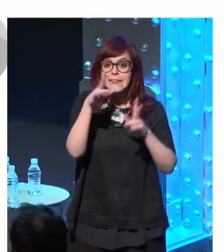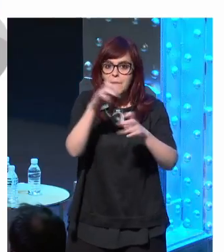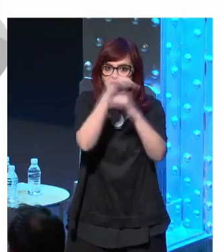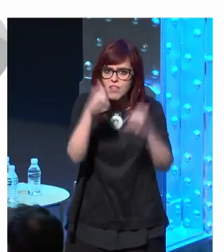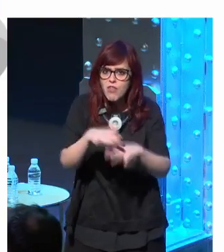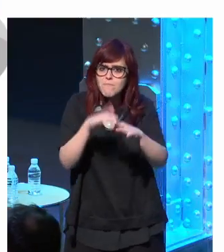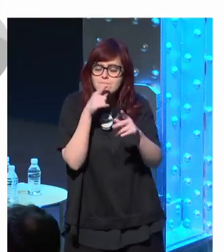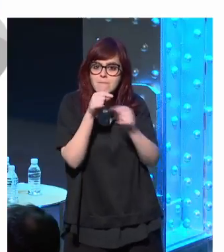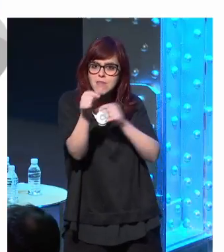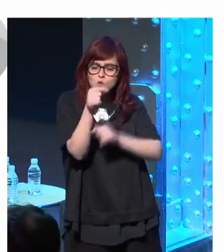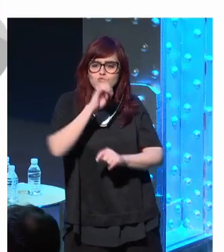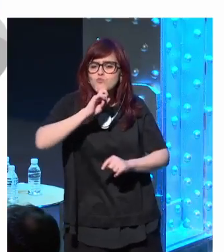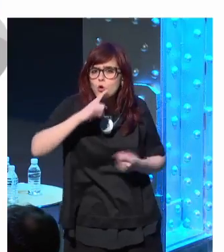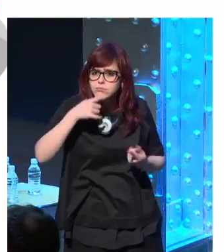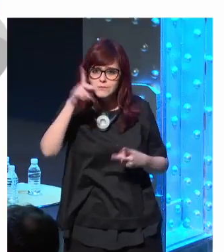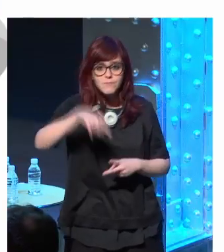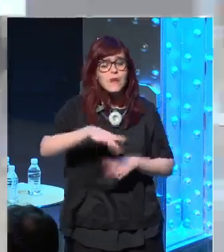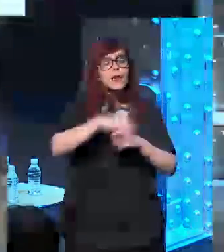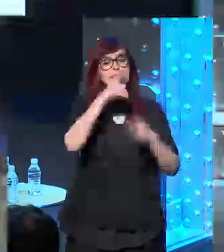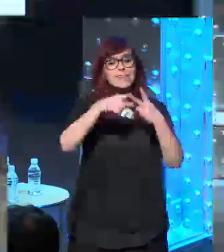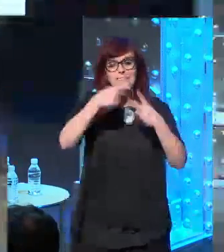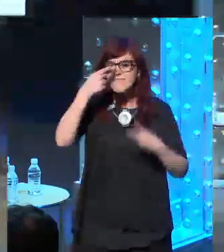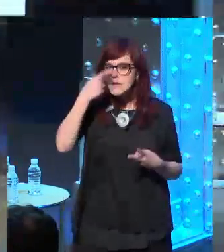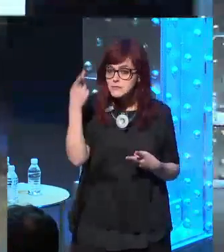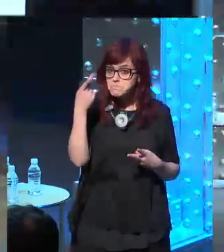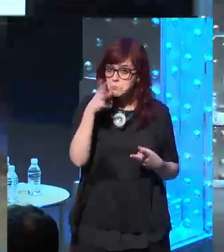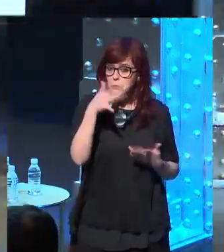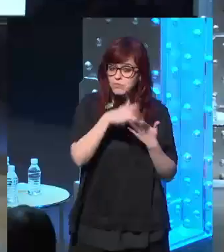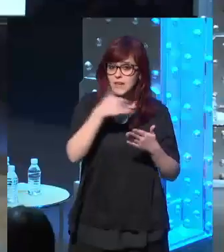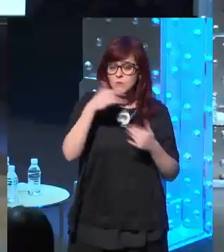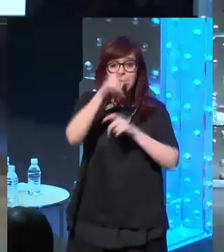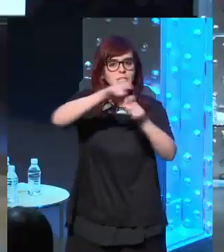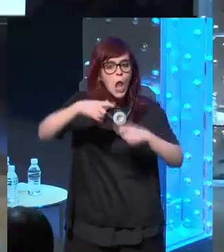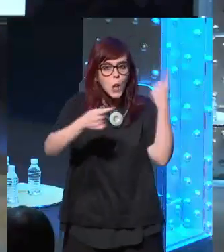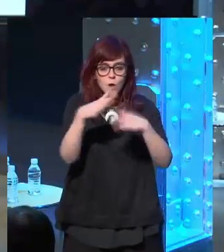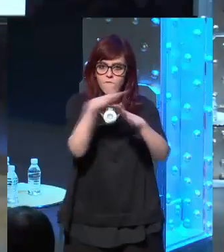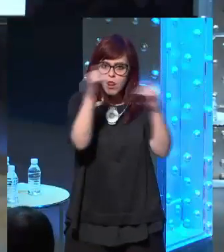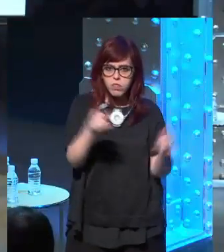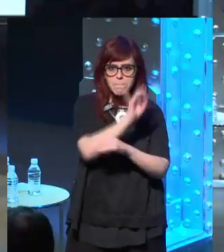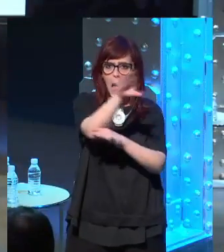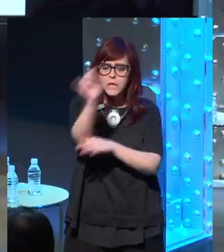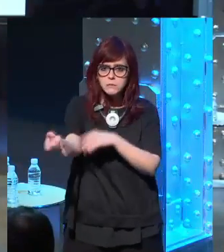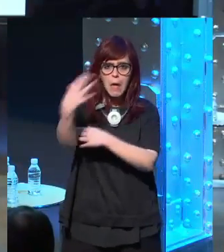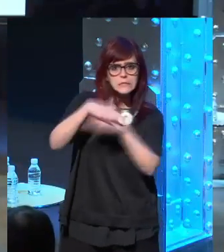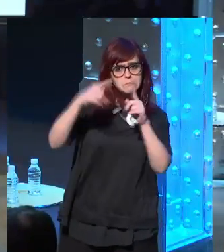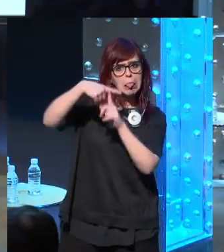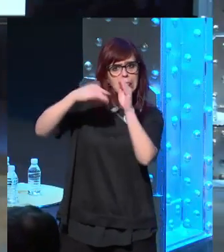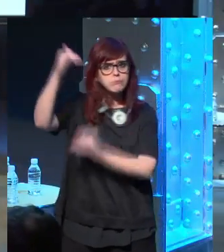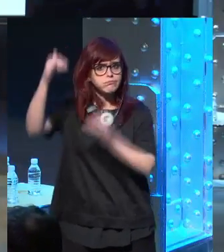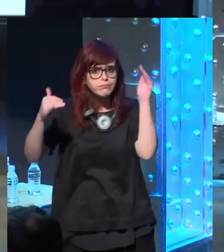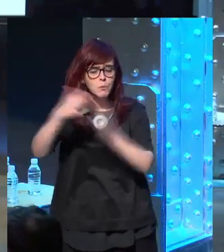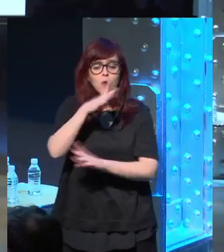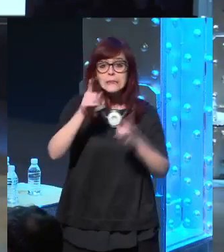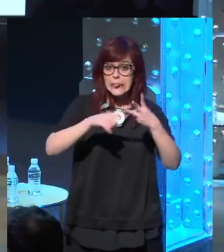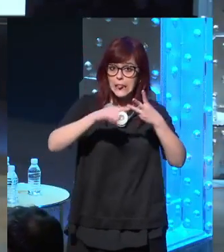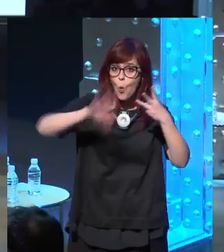happiness. Secondly, we're interested in understanding why are some people happier than others. And ultimately, we hope to understand how can we